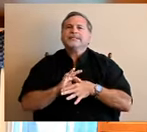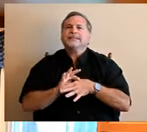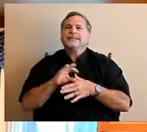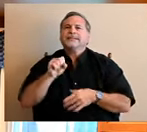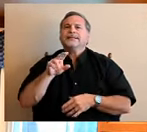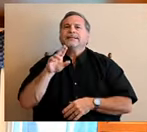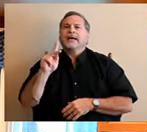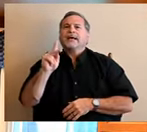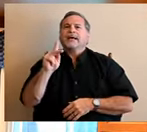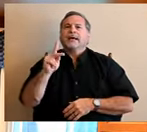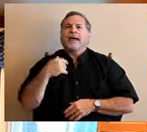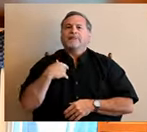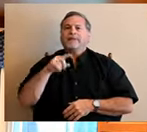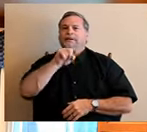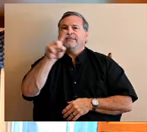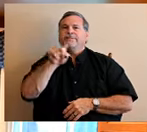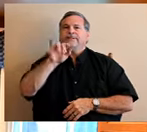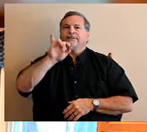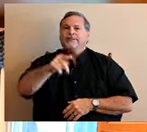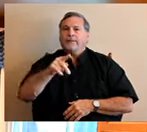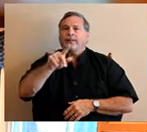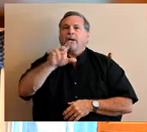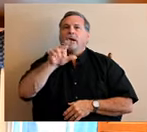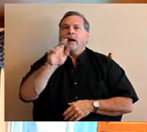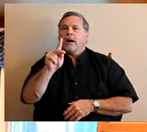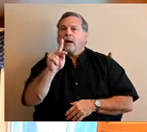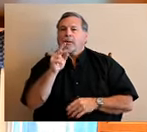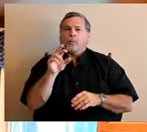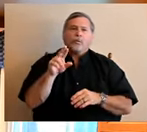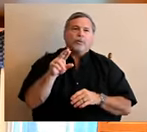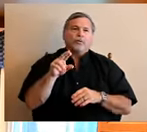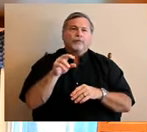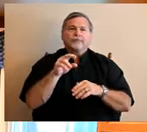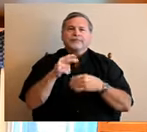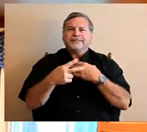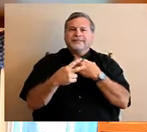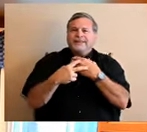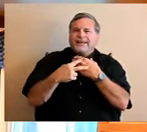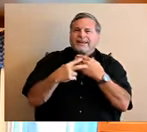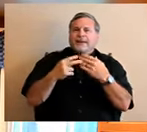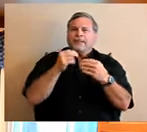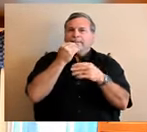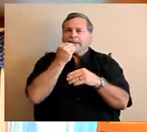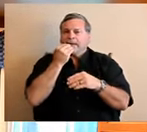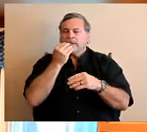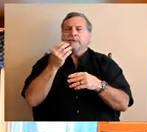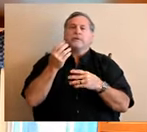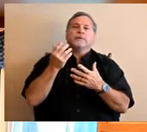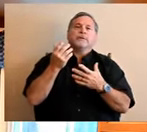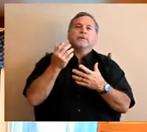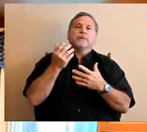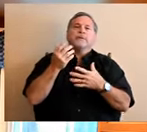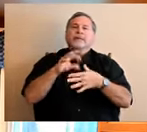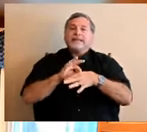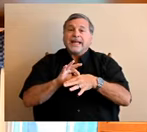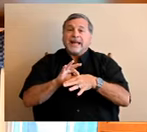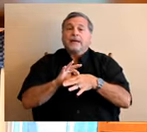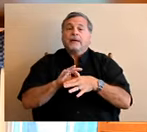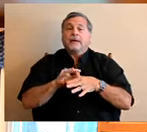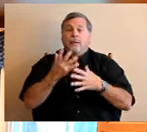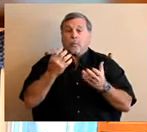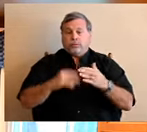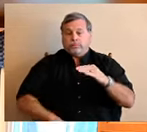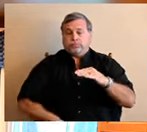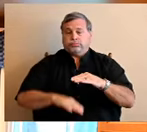take a Ziploc bag of a steak, or you'll take a seal meal kind of steak, put it down in the water. When you turn it on, you say, I want it to